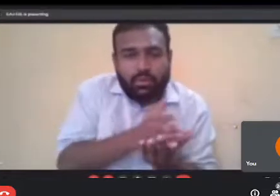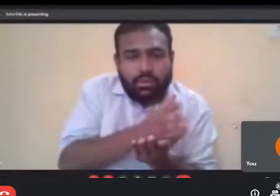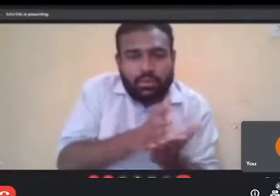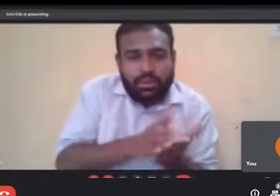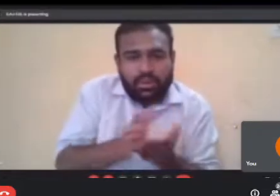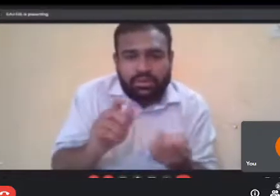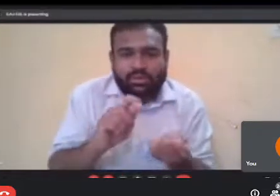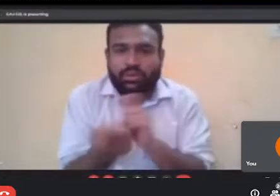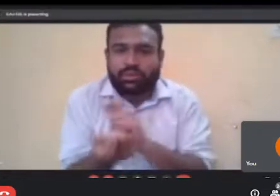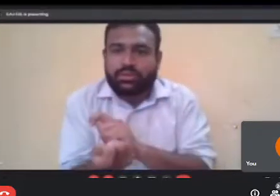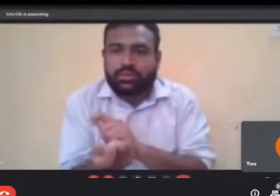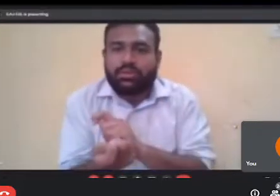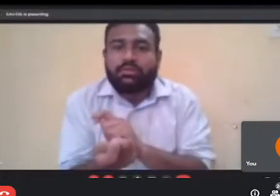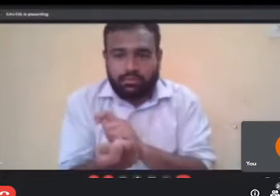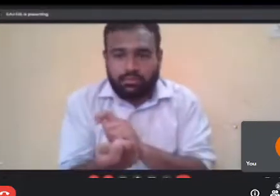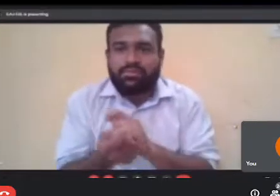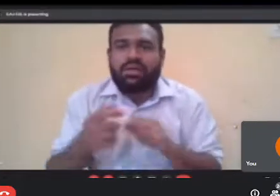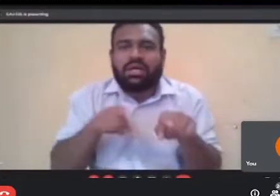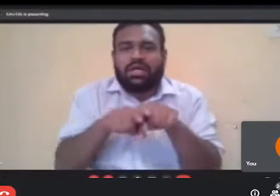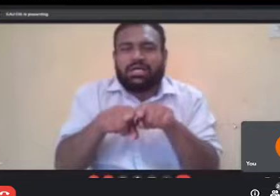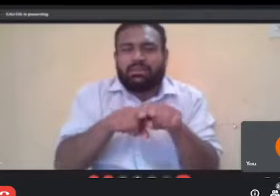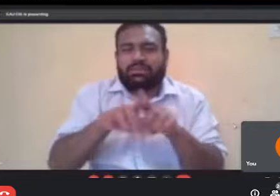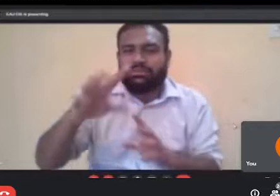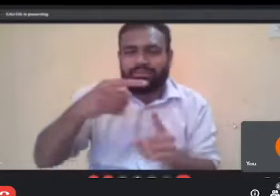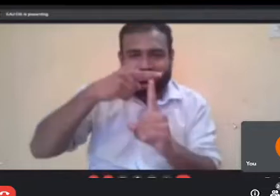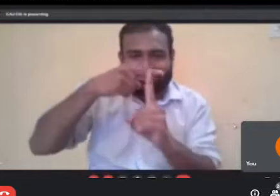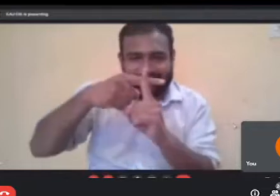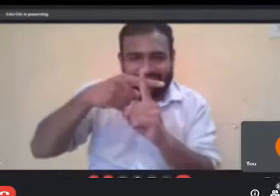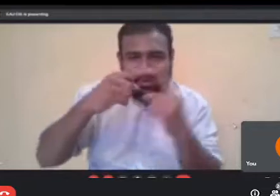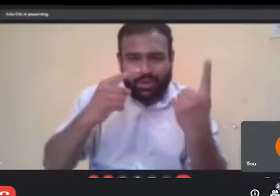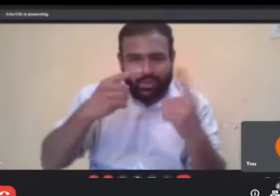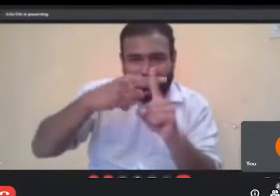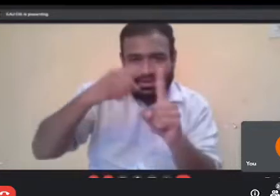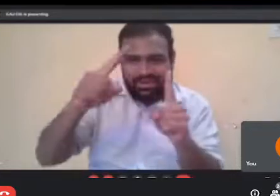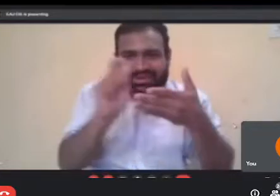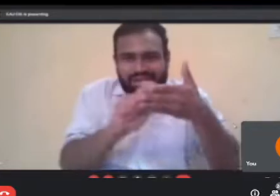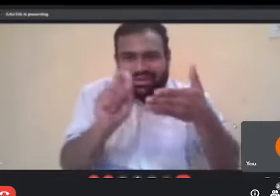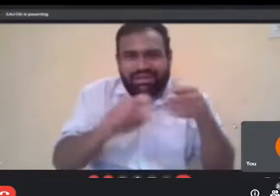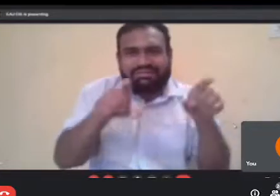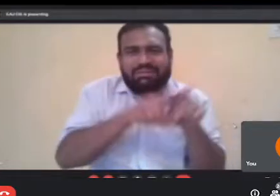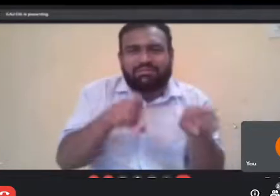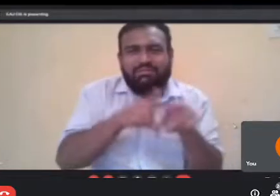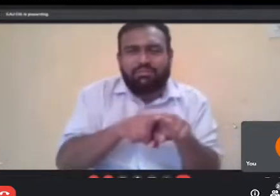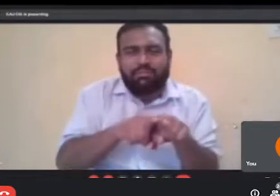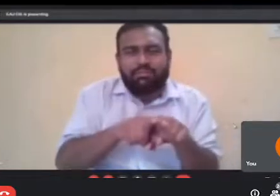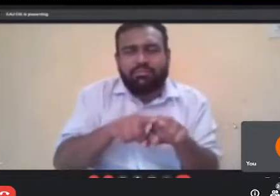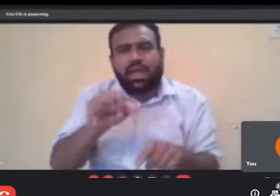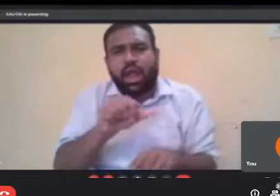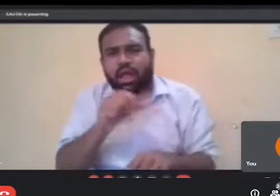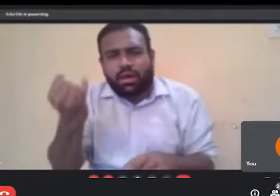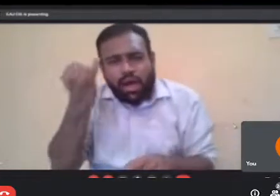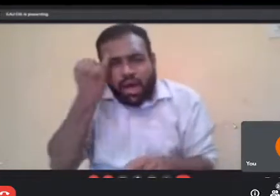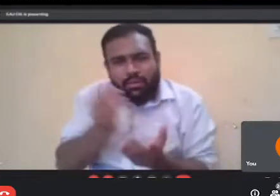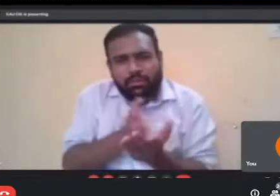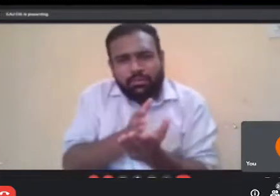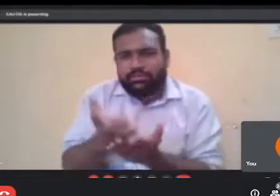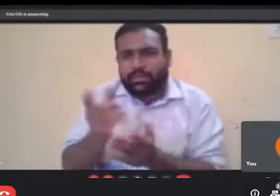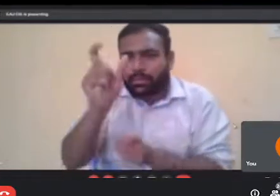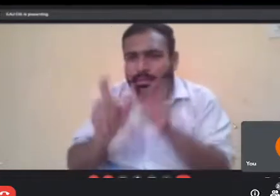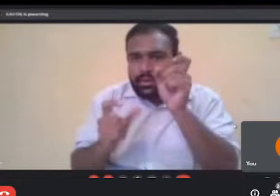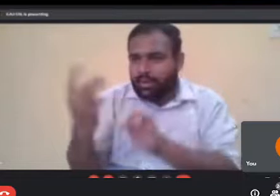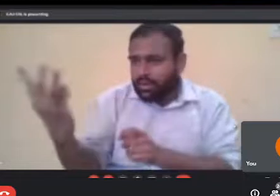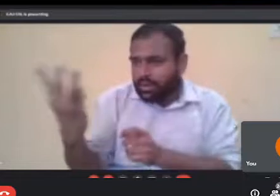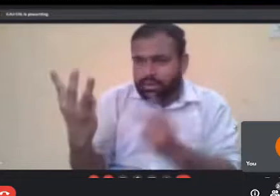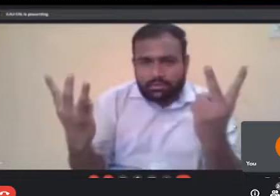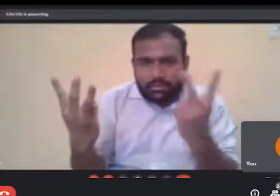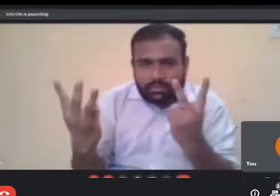content. Or otherwise, you also do what is called modified repetition. It's the same content, but it's reintroduced in some other time in a